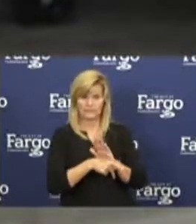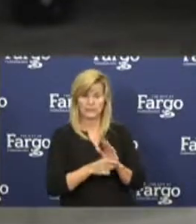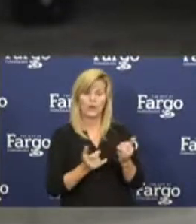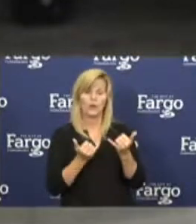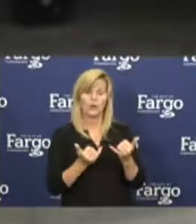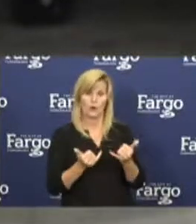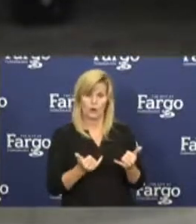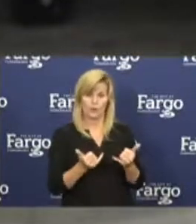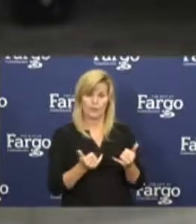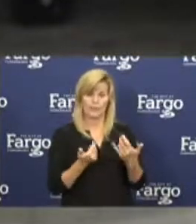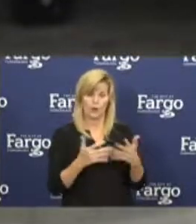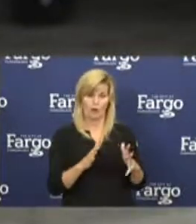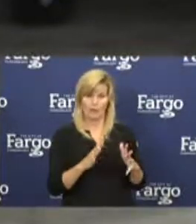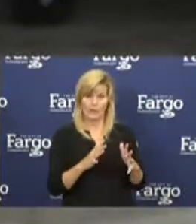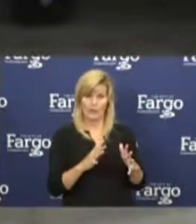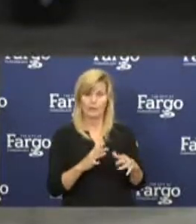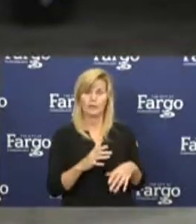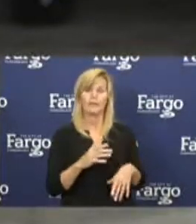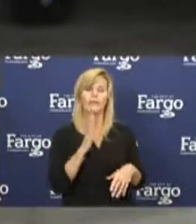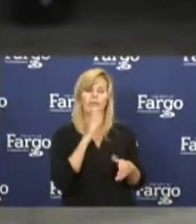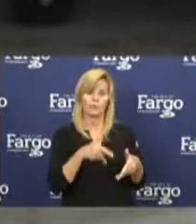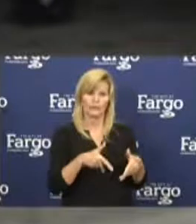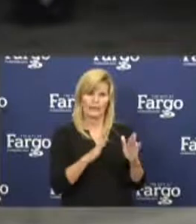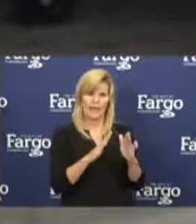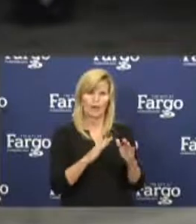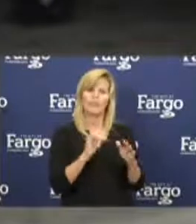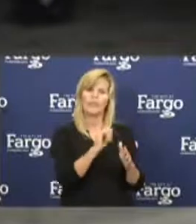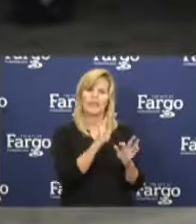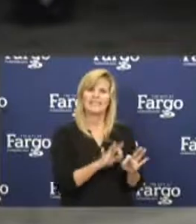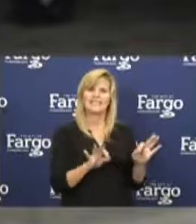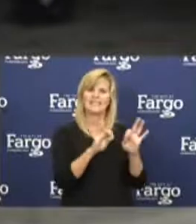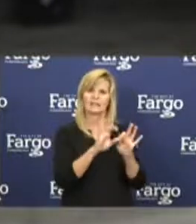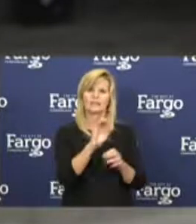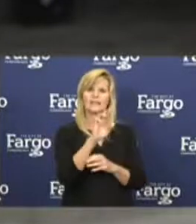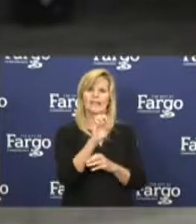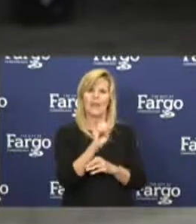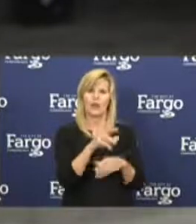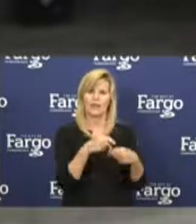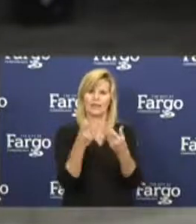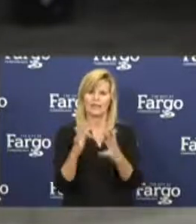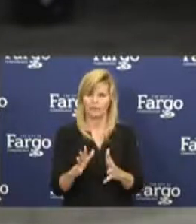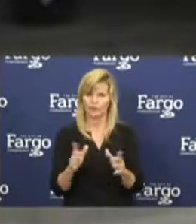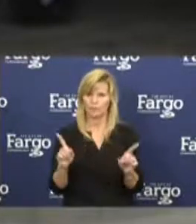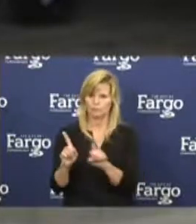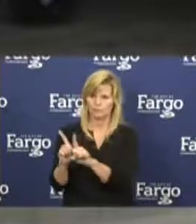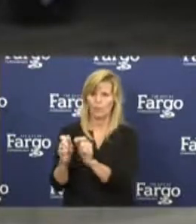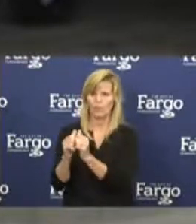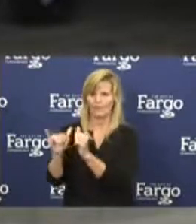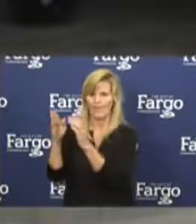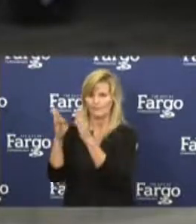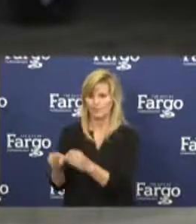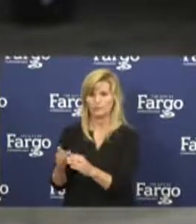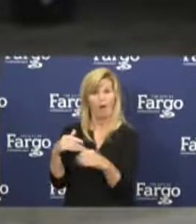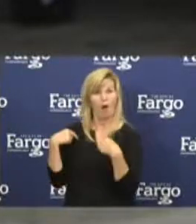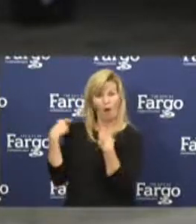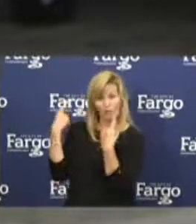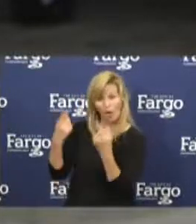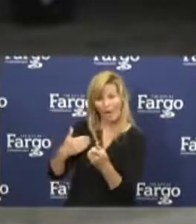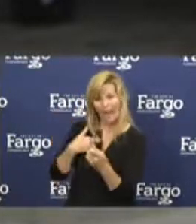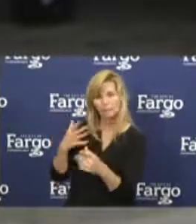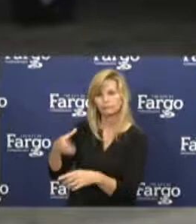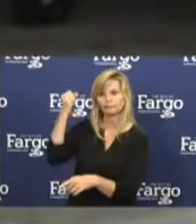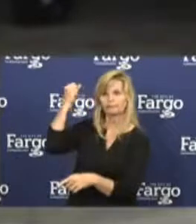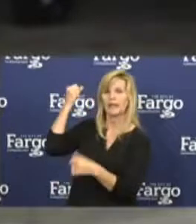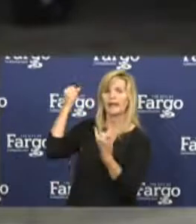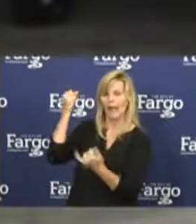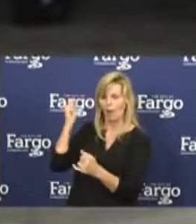if their policies are in place to allow the essential caregiver. So we're really happy about the